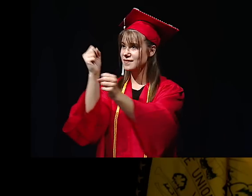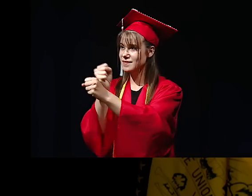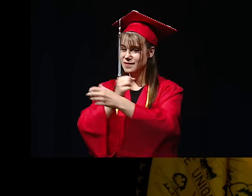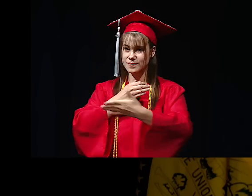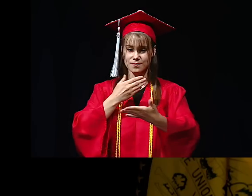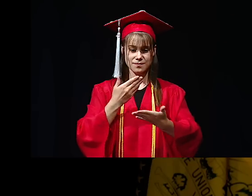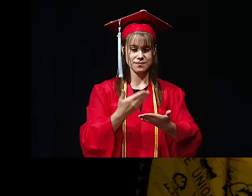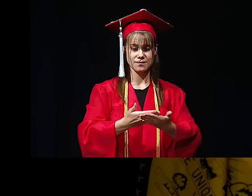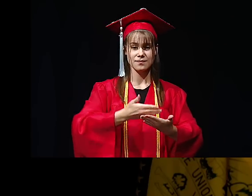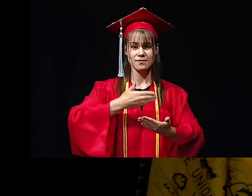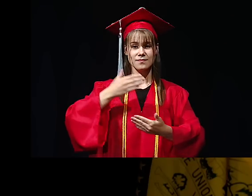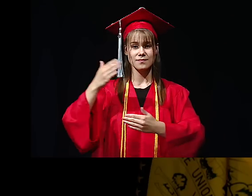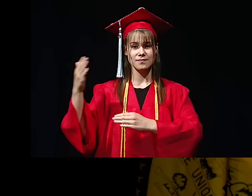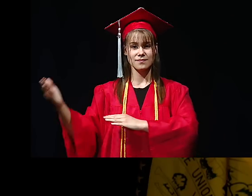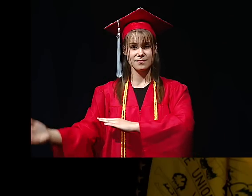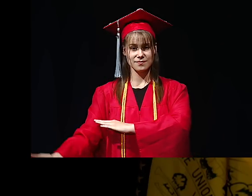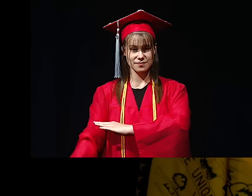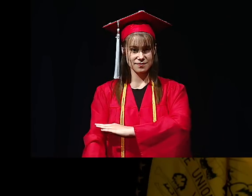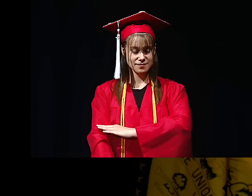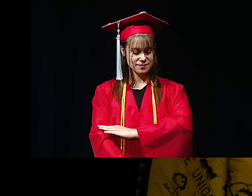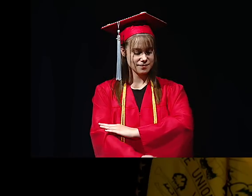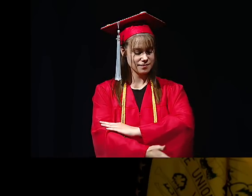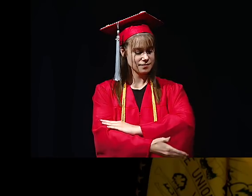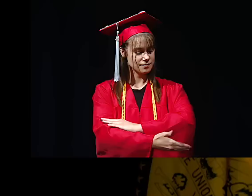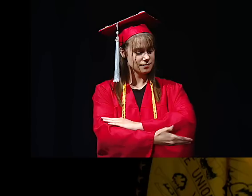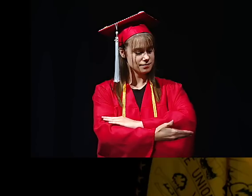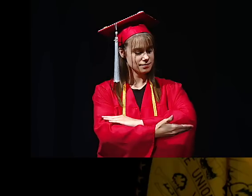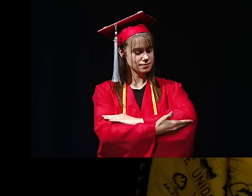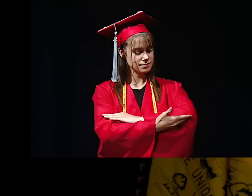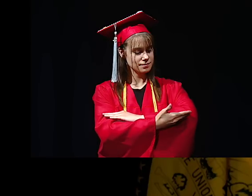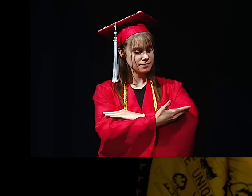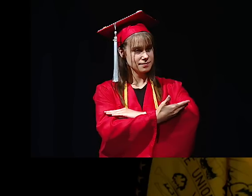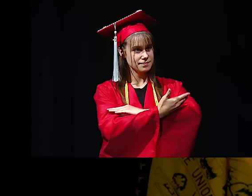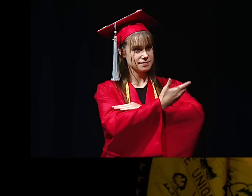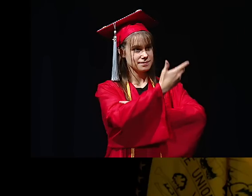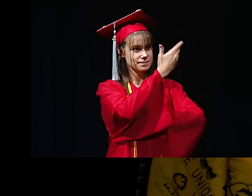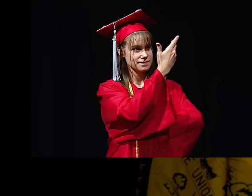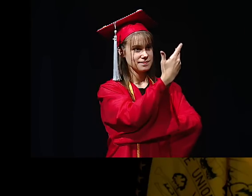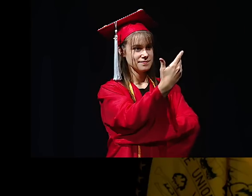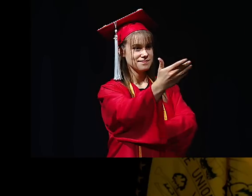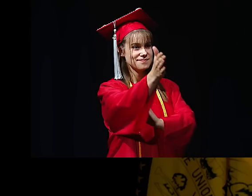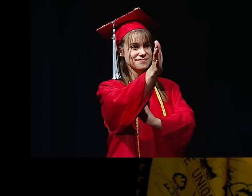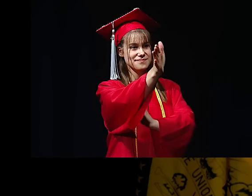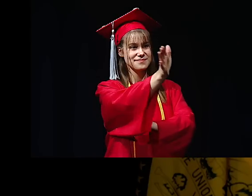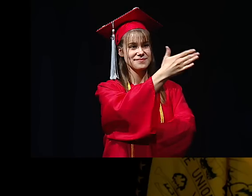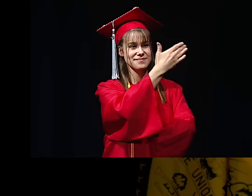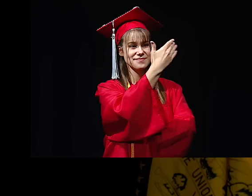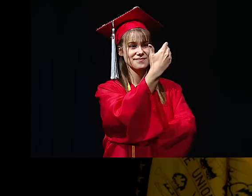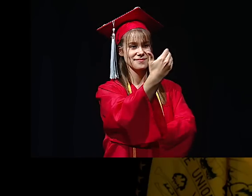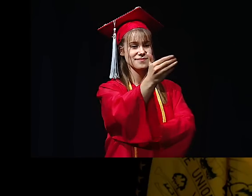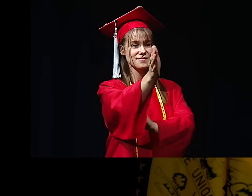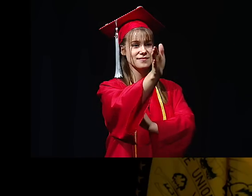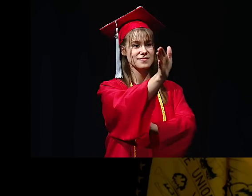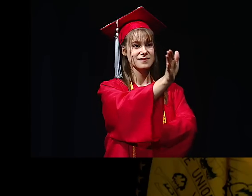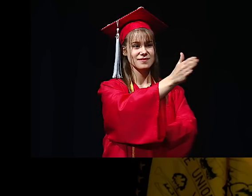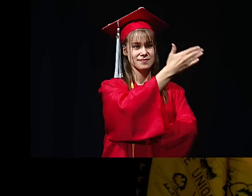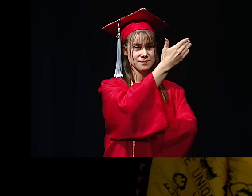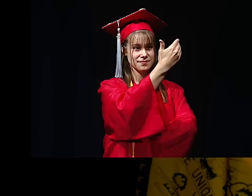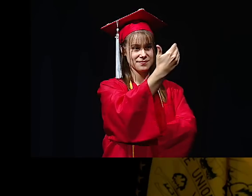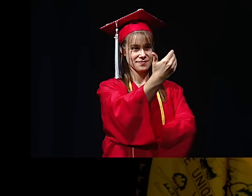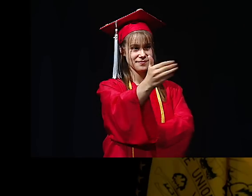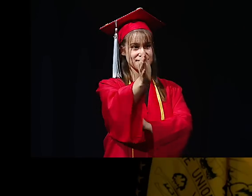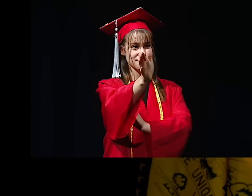air, gave proof through the night that our flag was